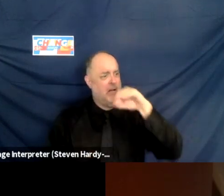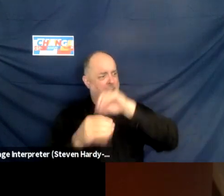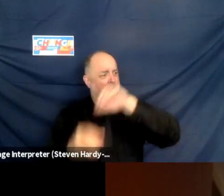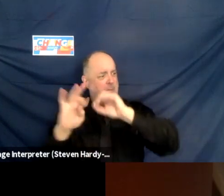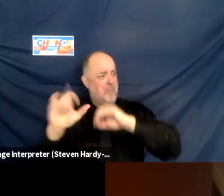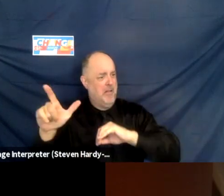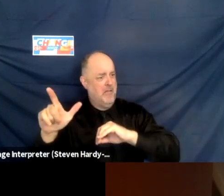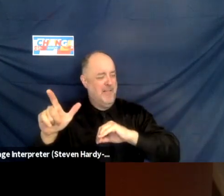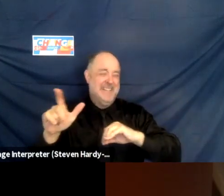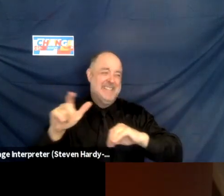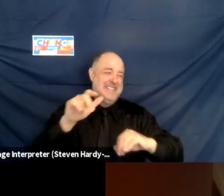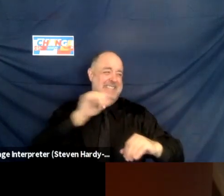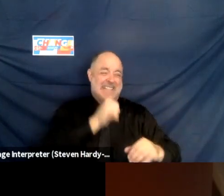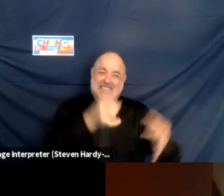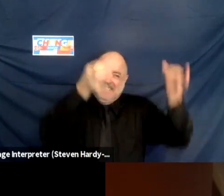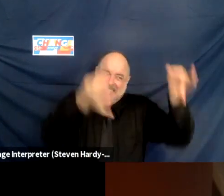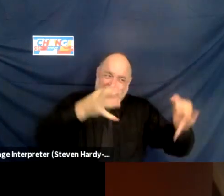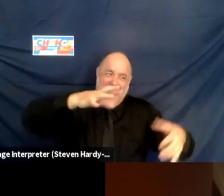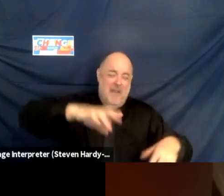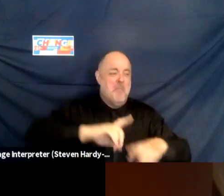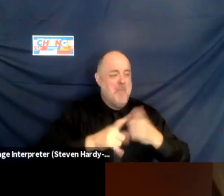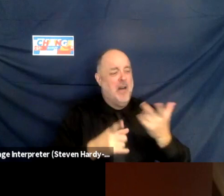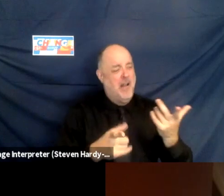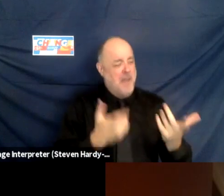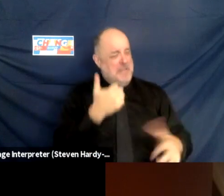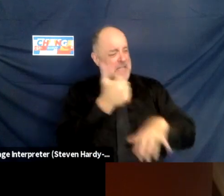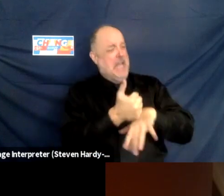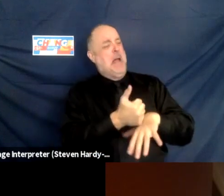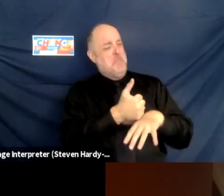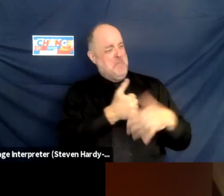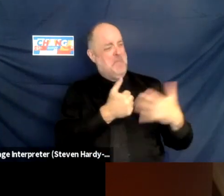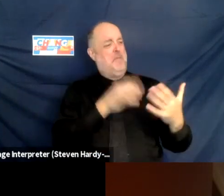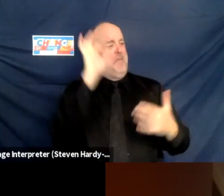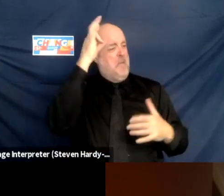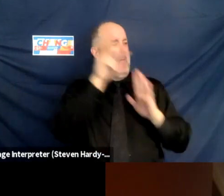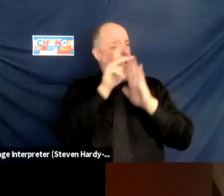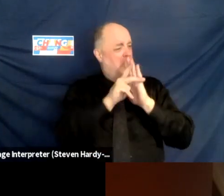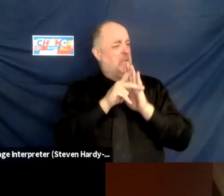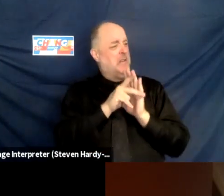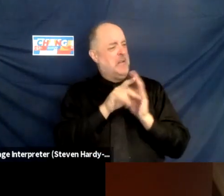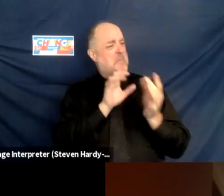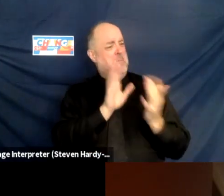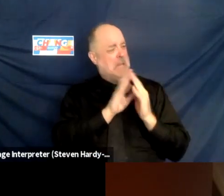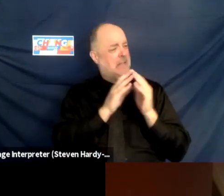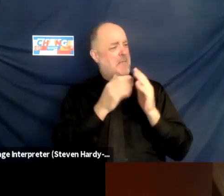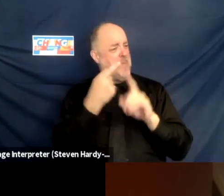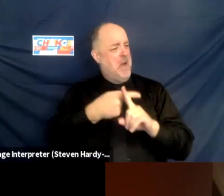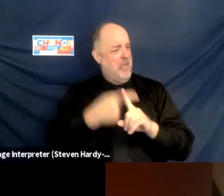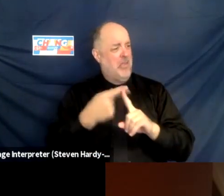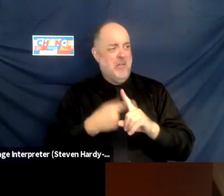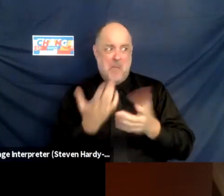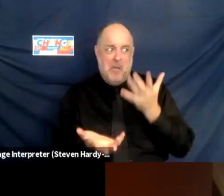email. I'm doing federal policy webinars almost every month, and I'll update you on that and how to do that, how to get and ask for